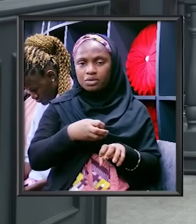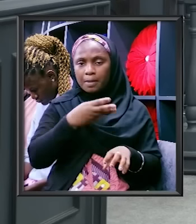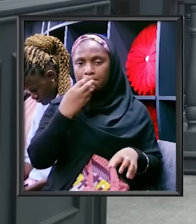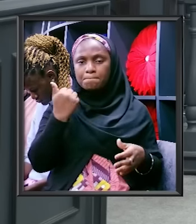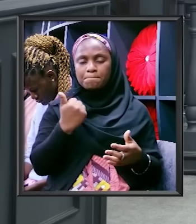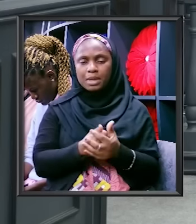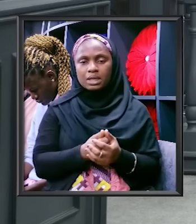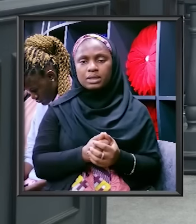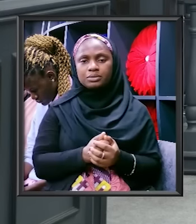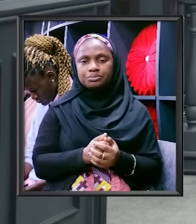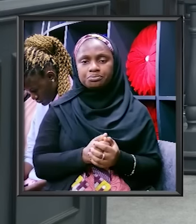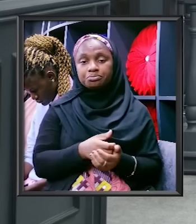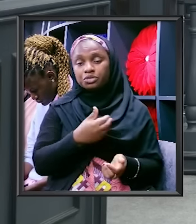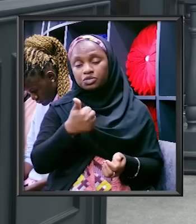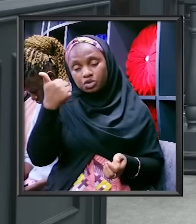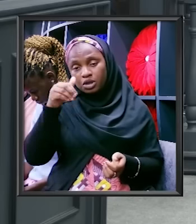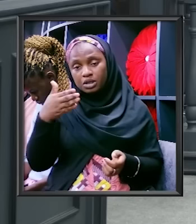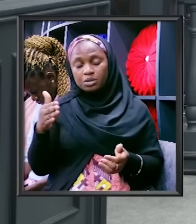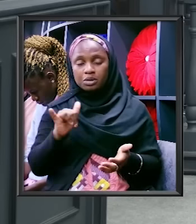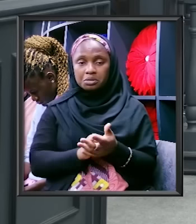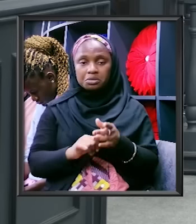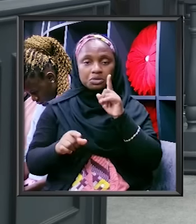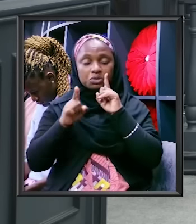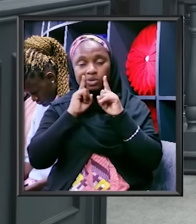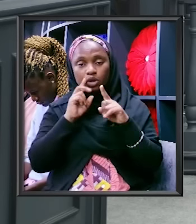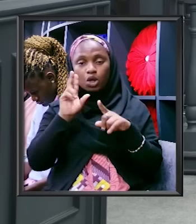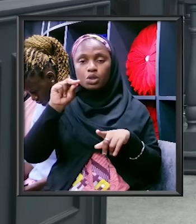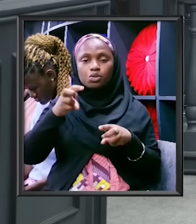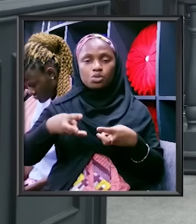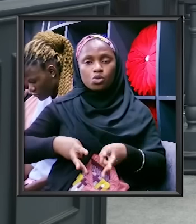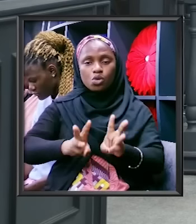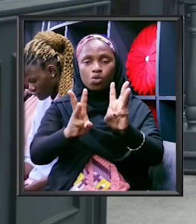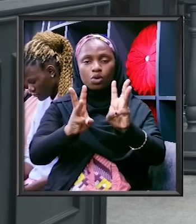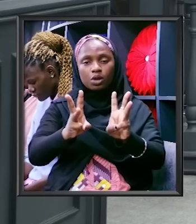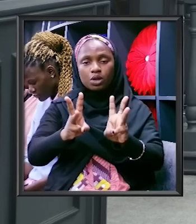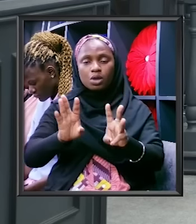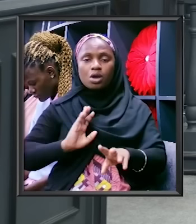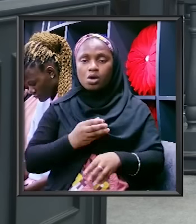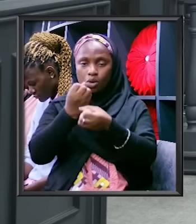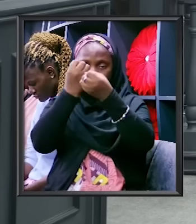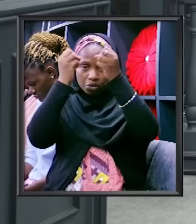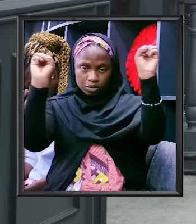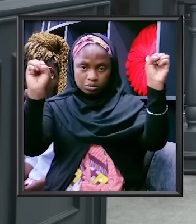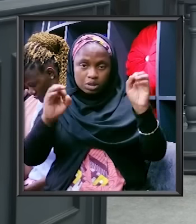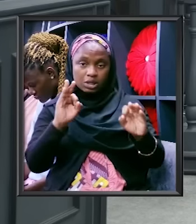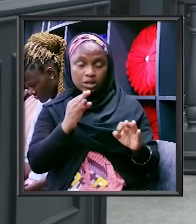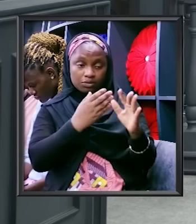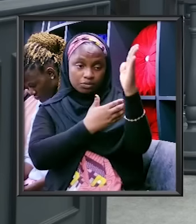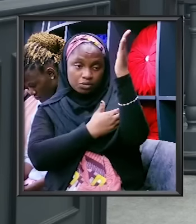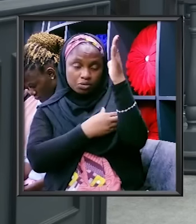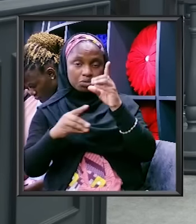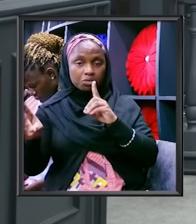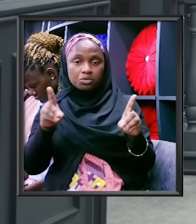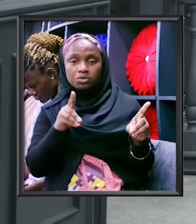And for anybody where they talk, there is no way Tinubu would for become president if God no approve